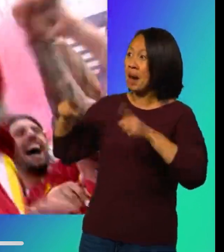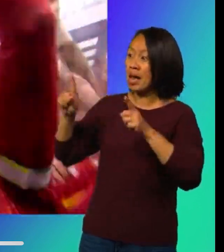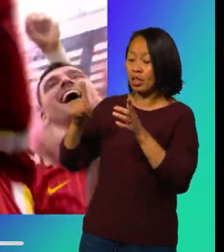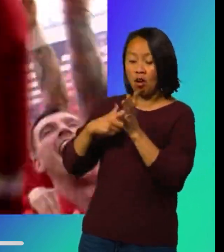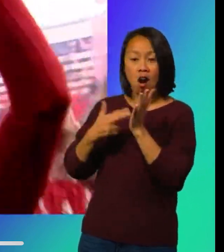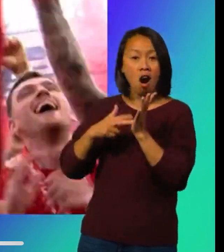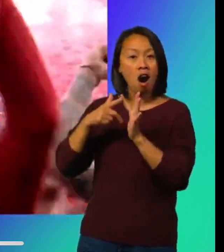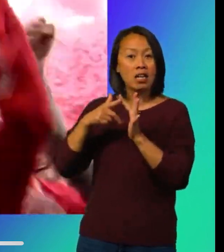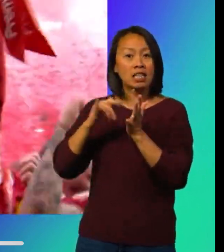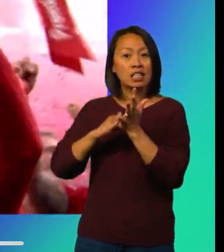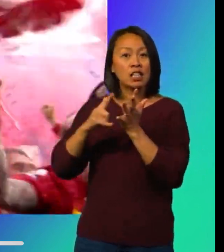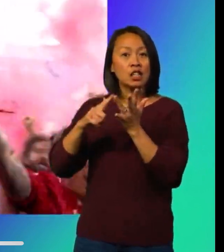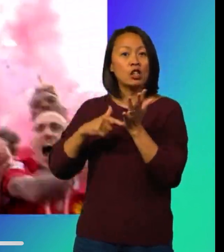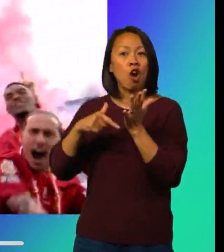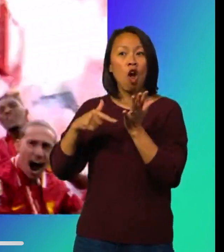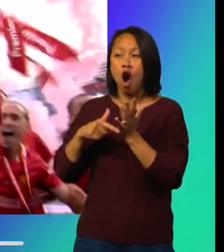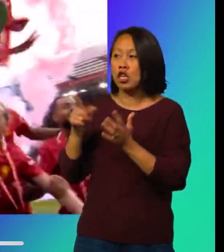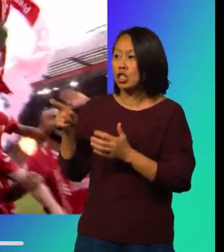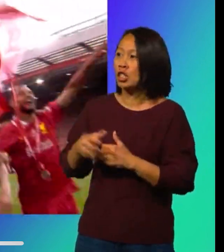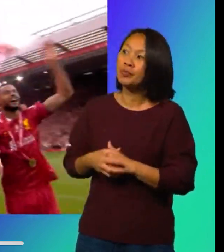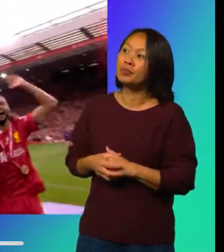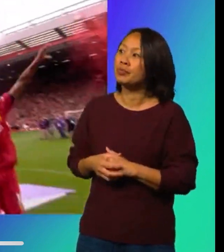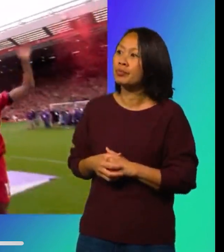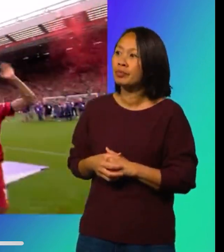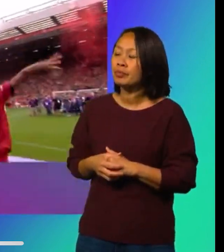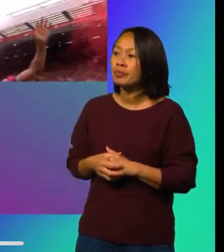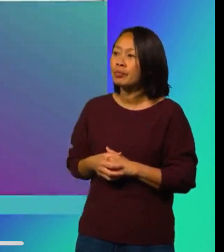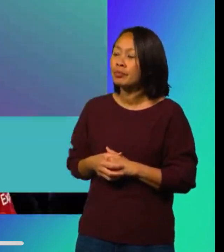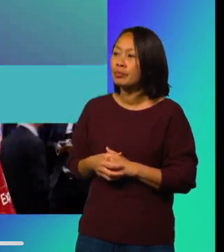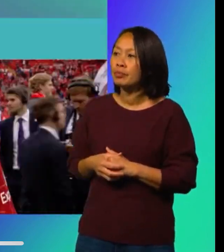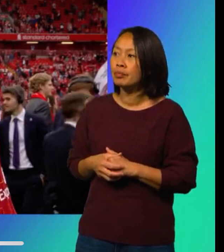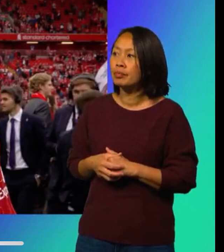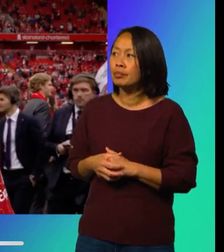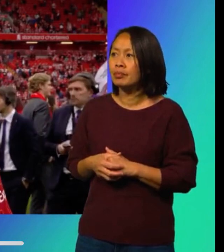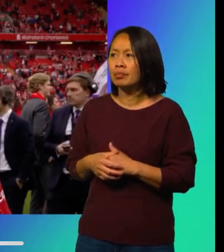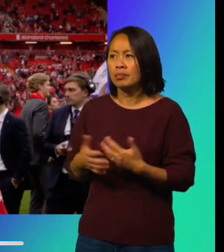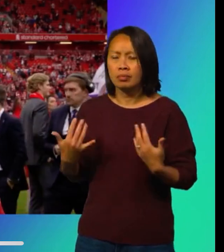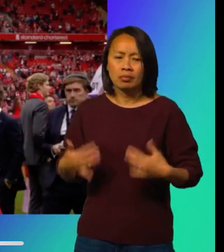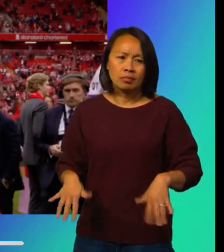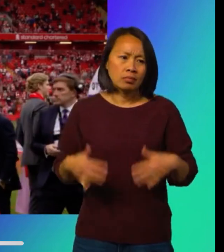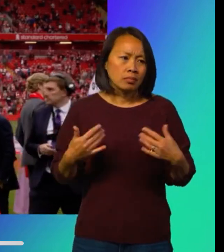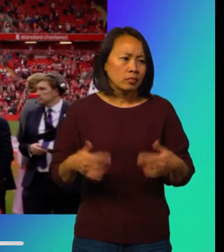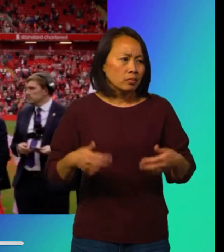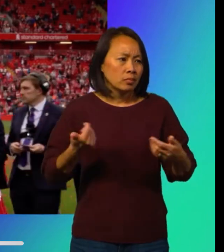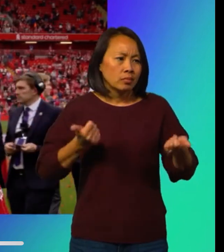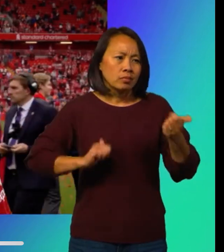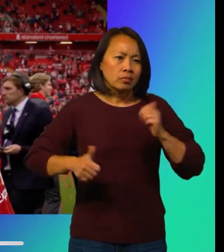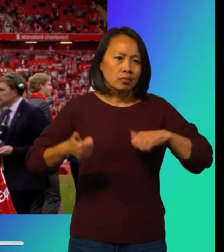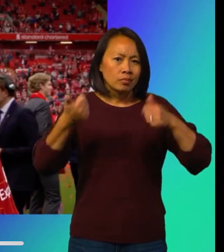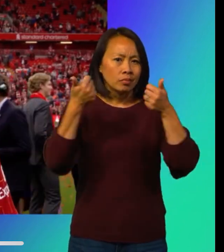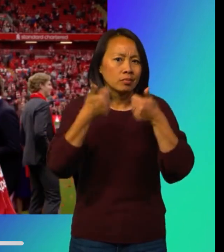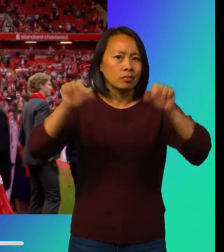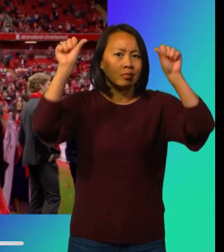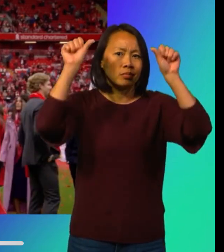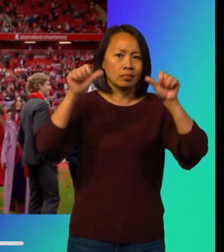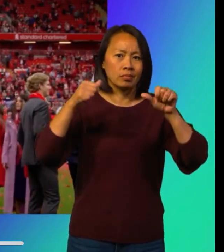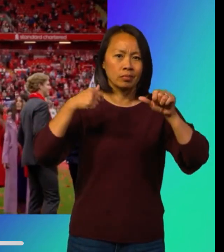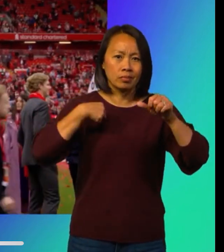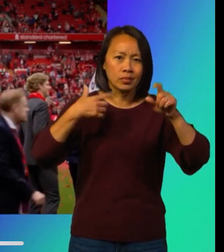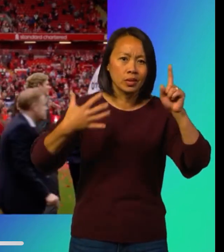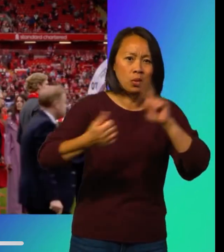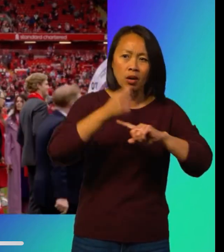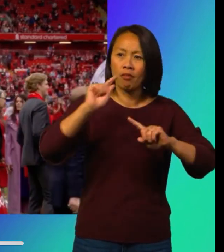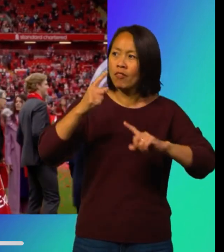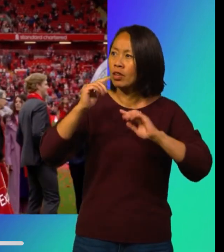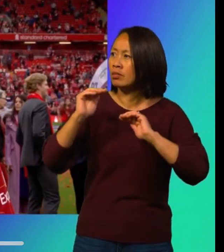off a brilliant first season for manager Arne Slot. We always felt we were able to compete, but to win it in the